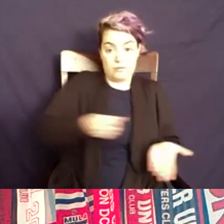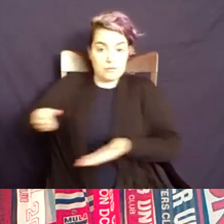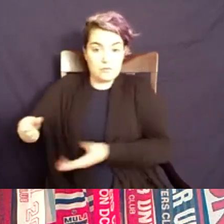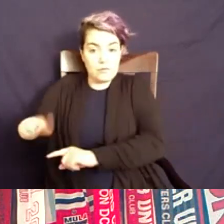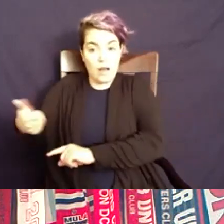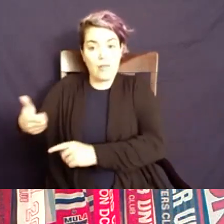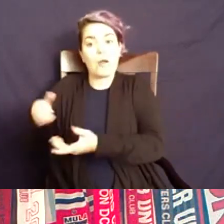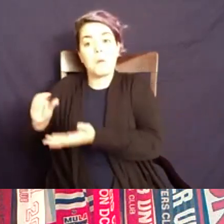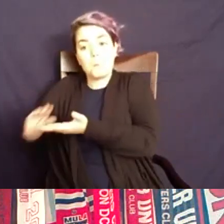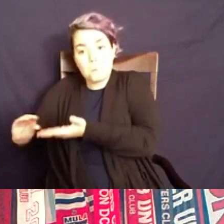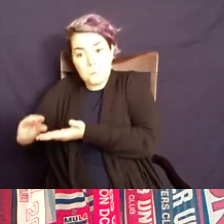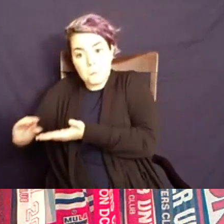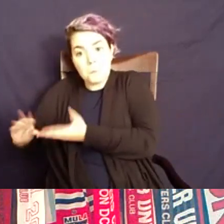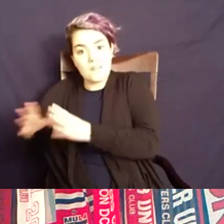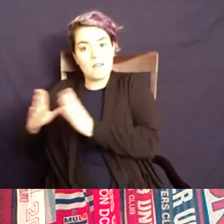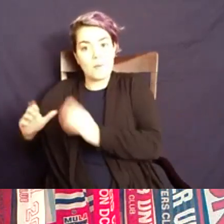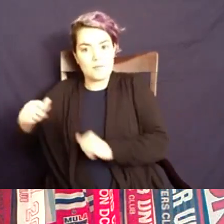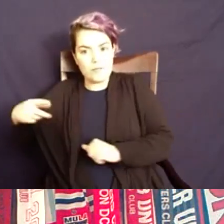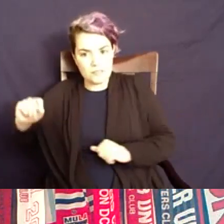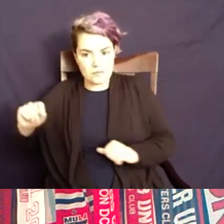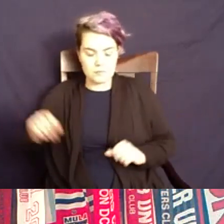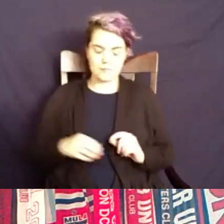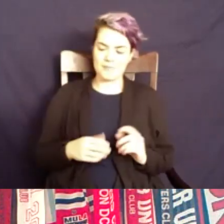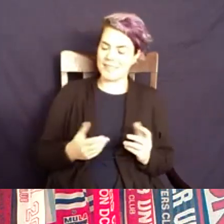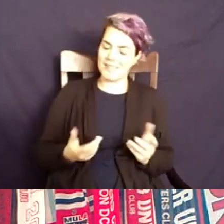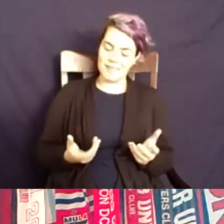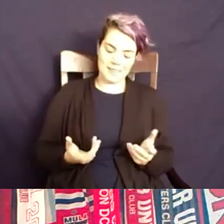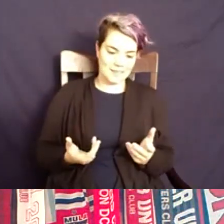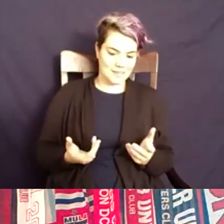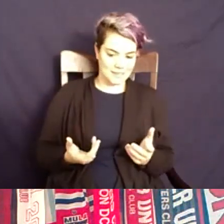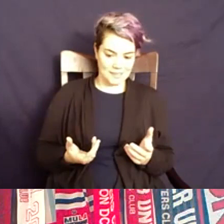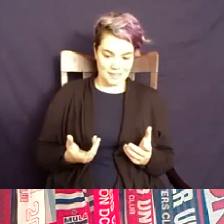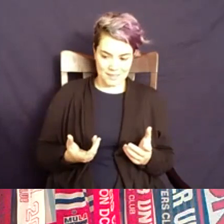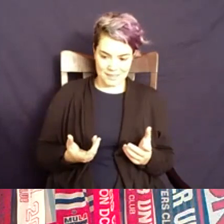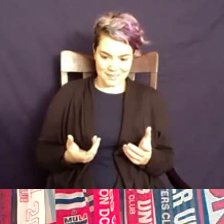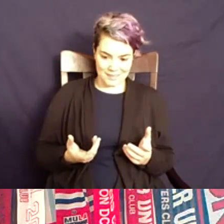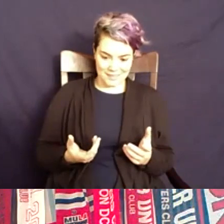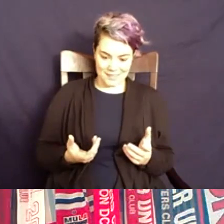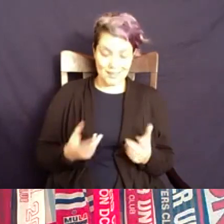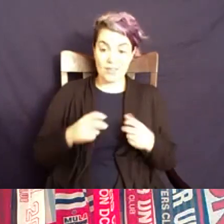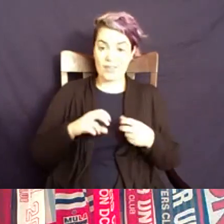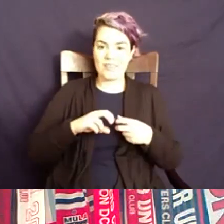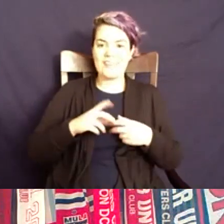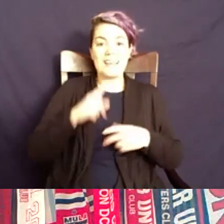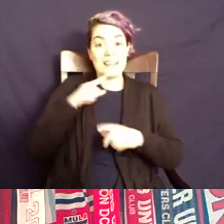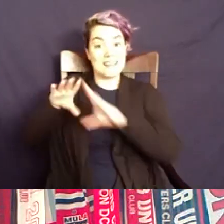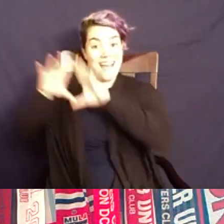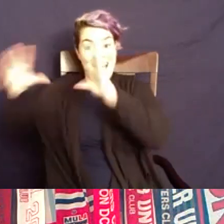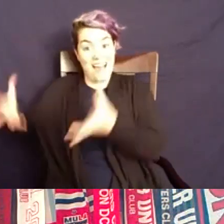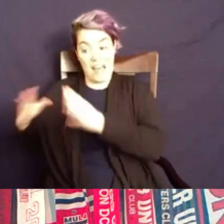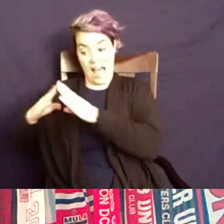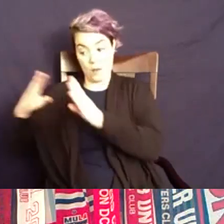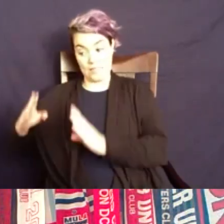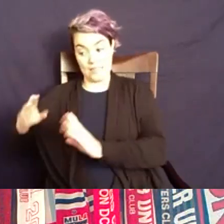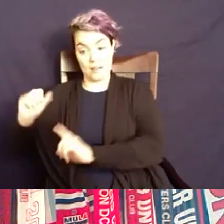free up more housing. The problem is not so much that there's just not absolutely any housing that exists in most places,